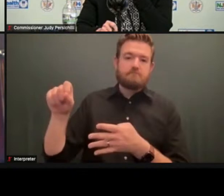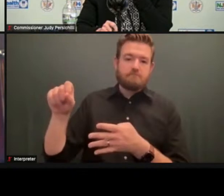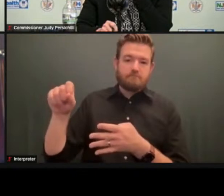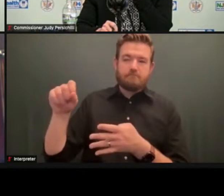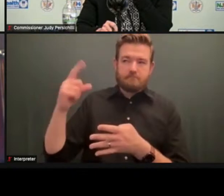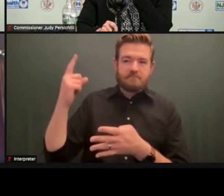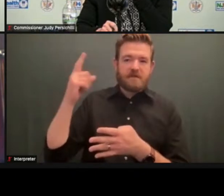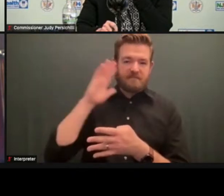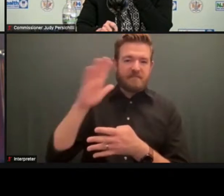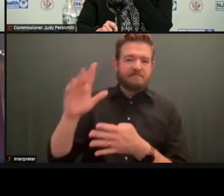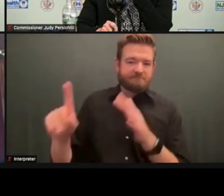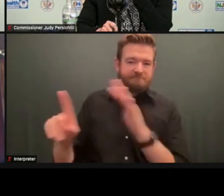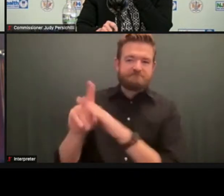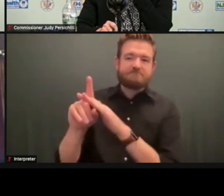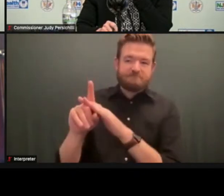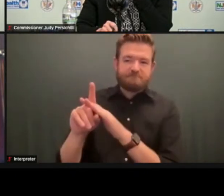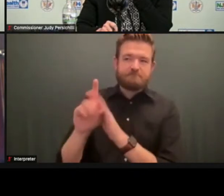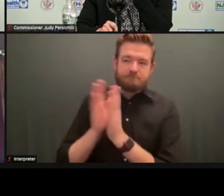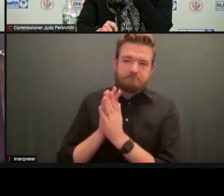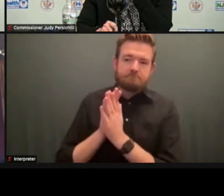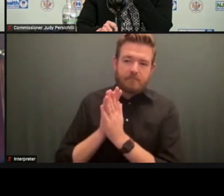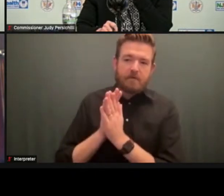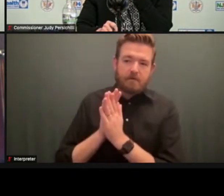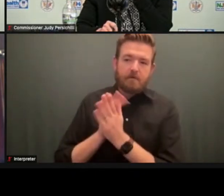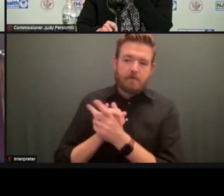that just before the Christmas holiday.